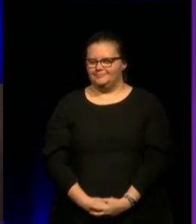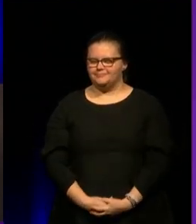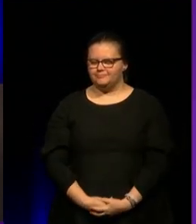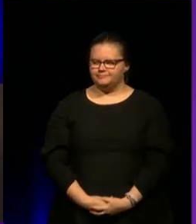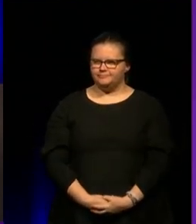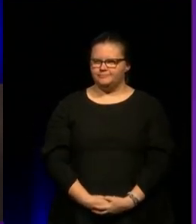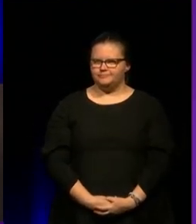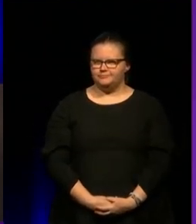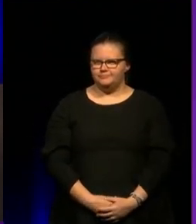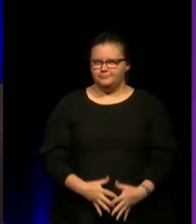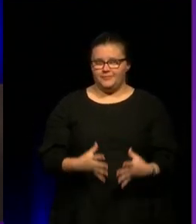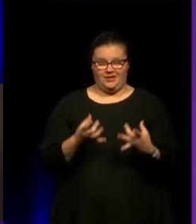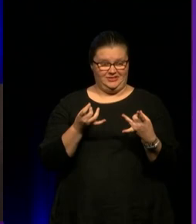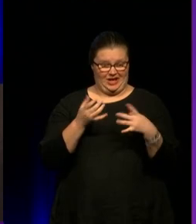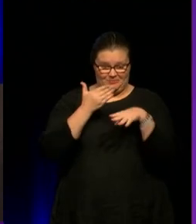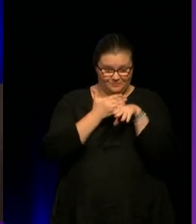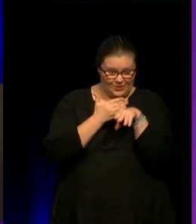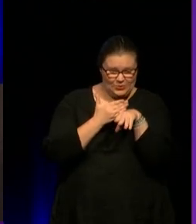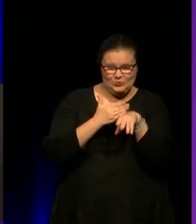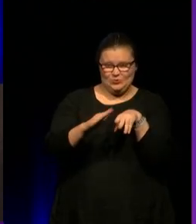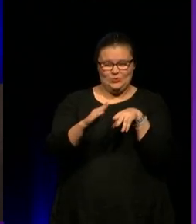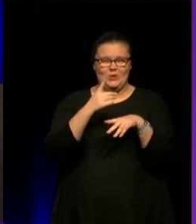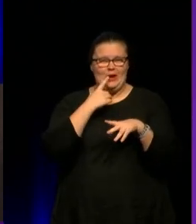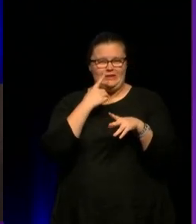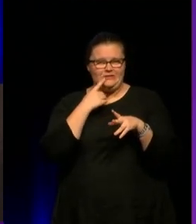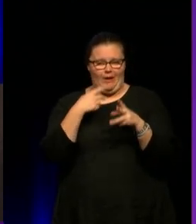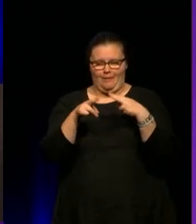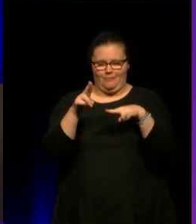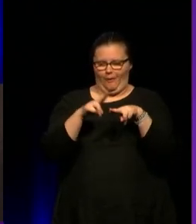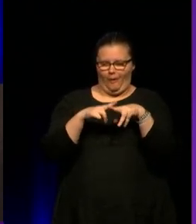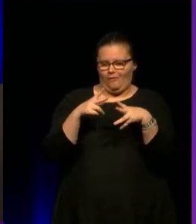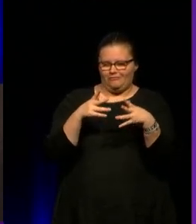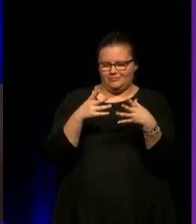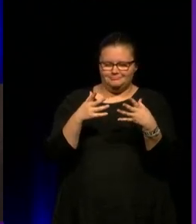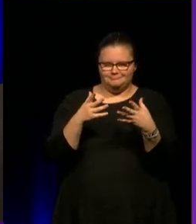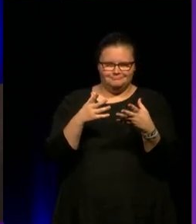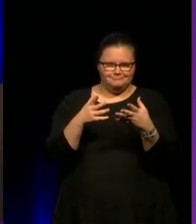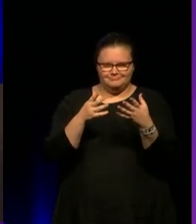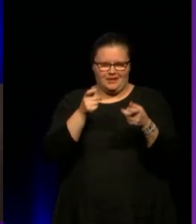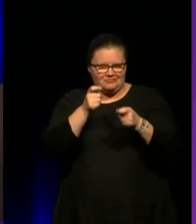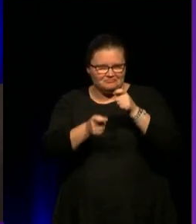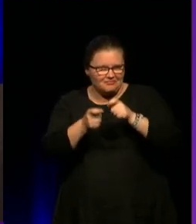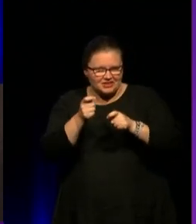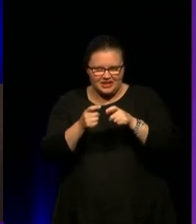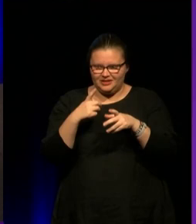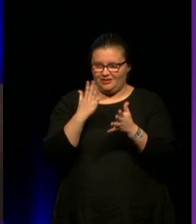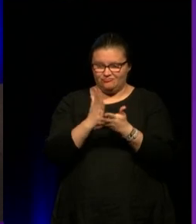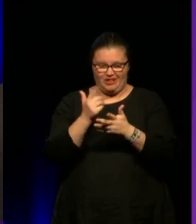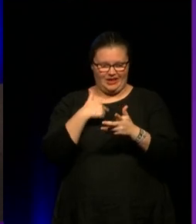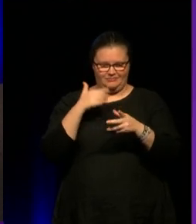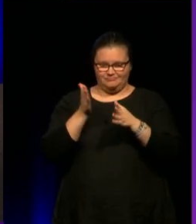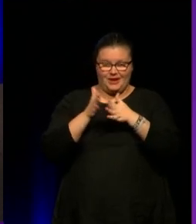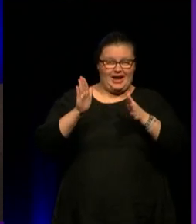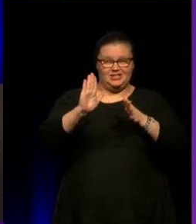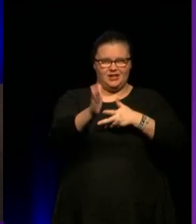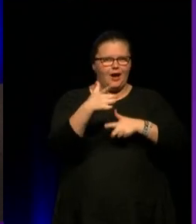We are at the beginning of a whole new category of consumer diagnostics for infectious diseases, and Illum has a head start because we thought this